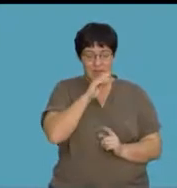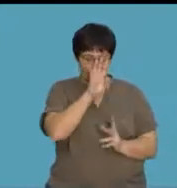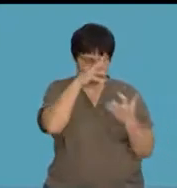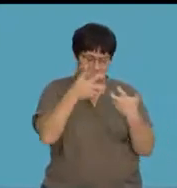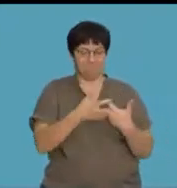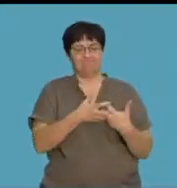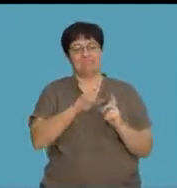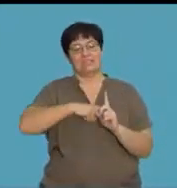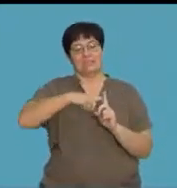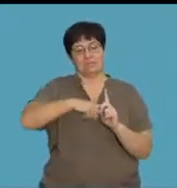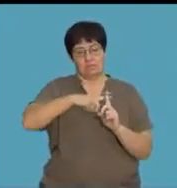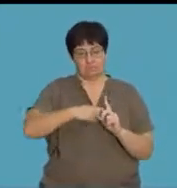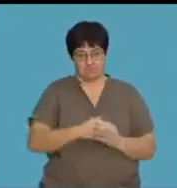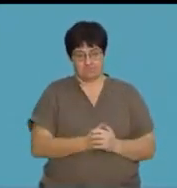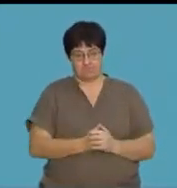temperatures, okay?